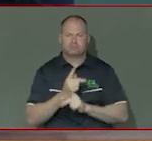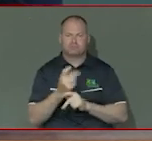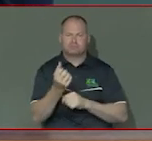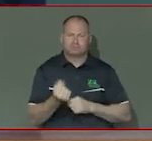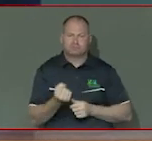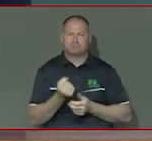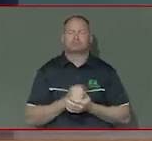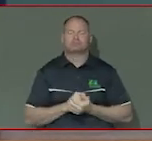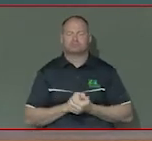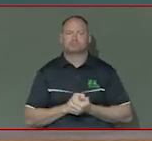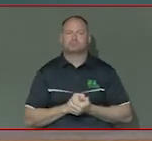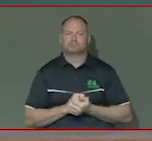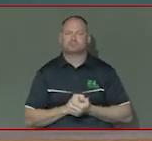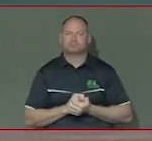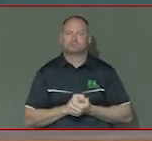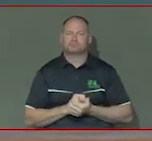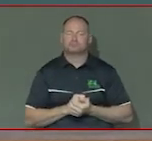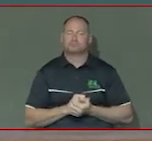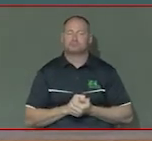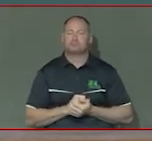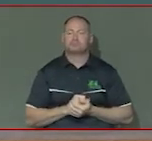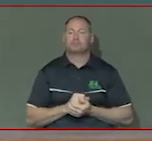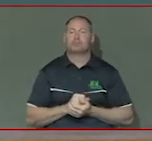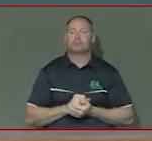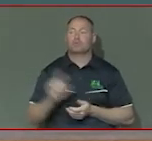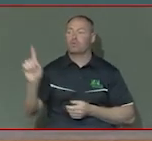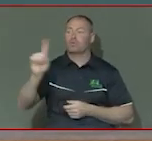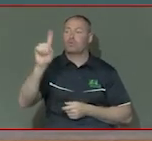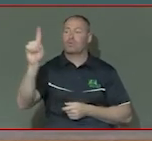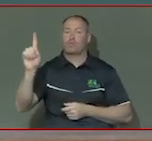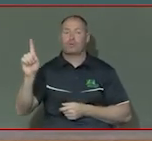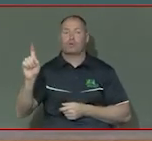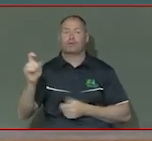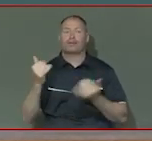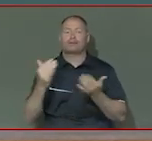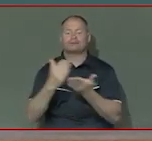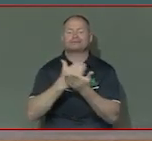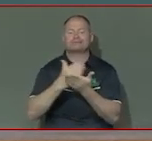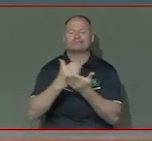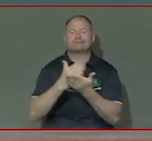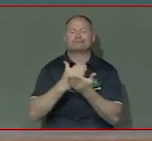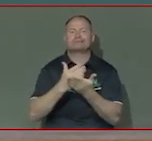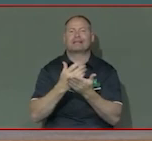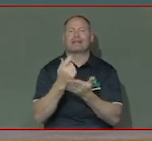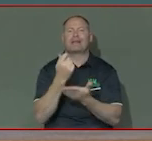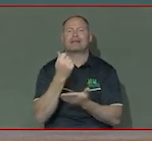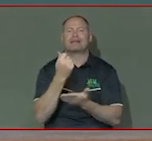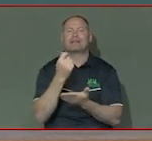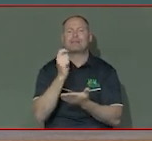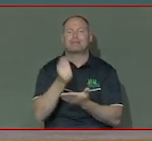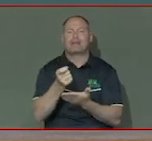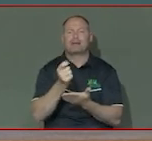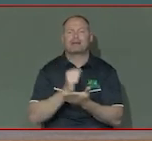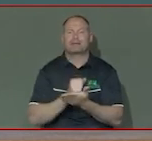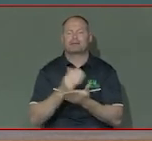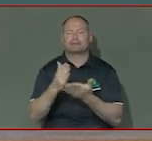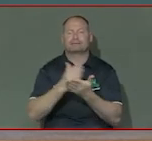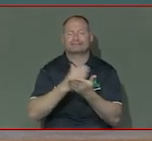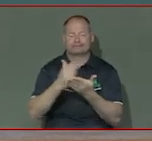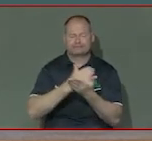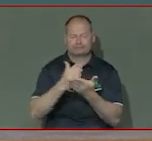Now, whenever they ask a question on the share price, if they ask something about the